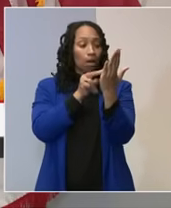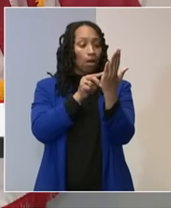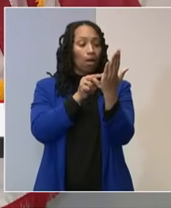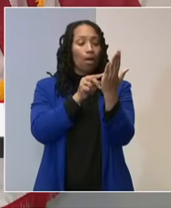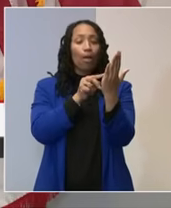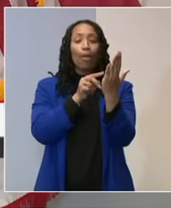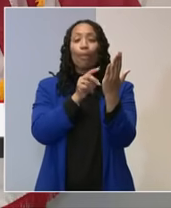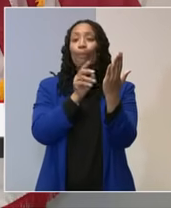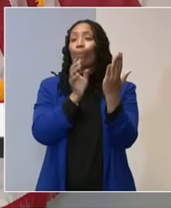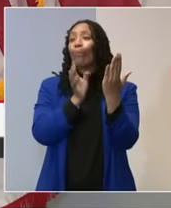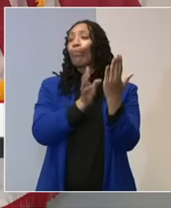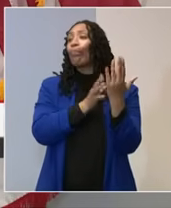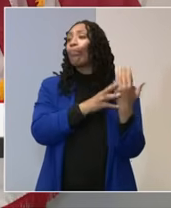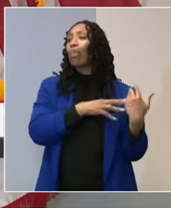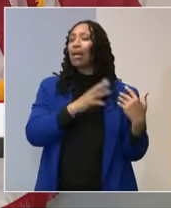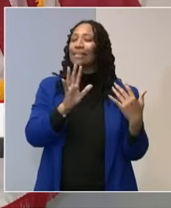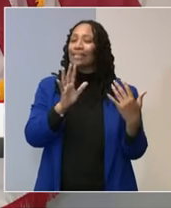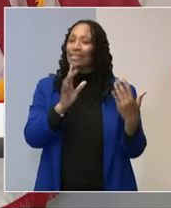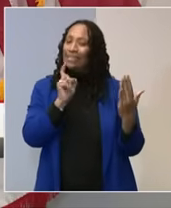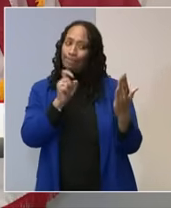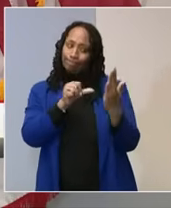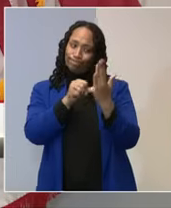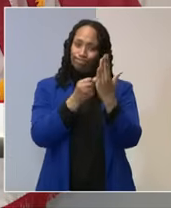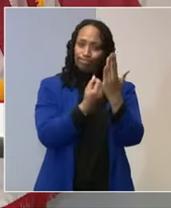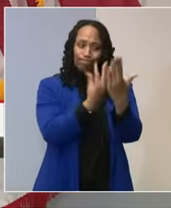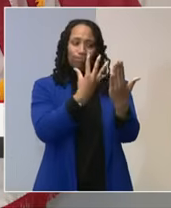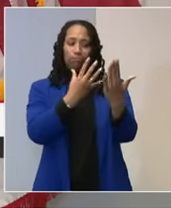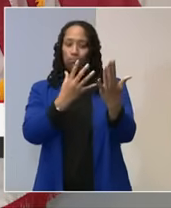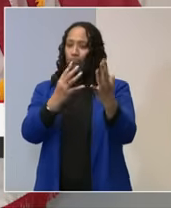that our